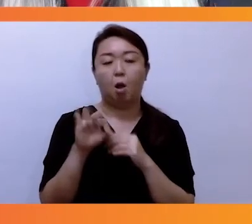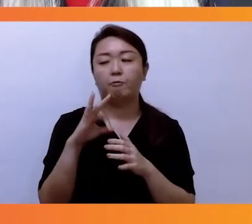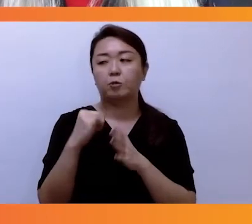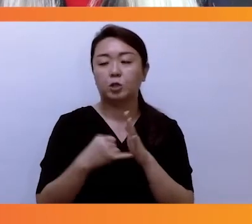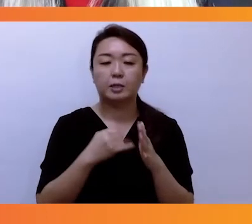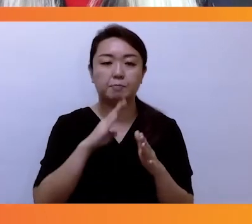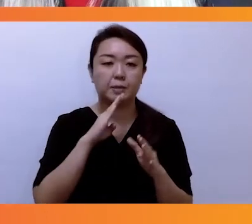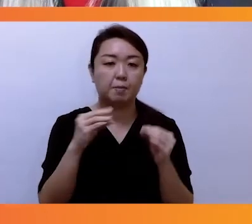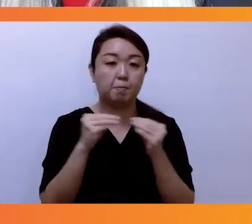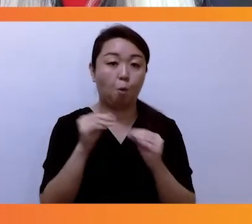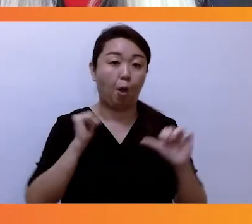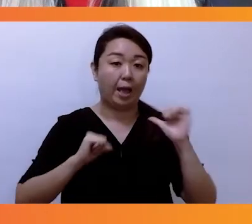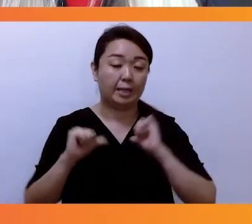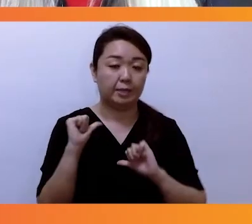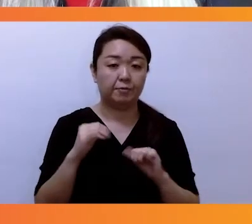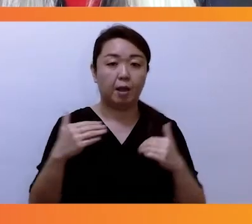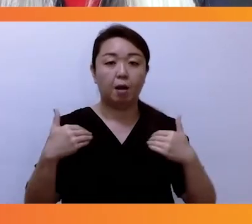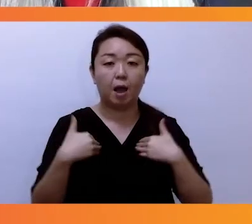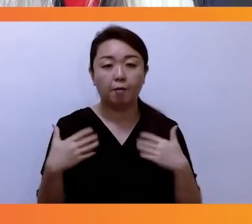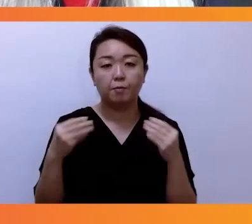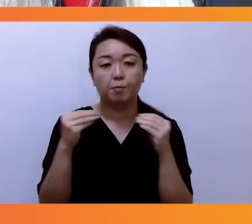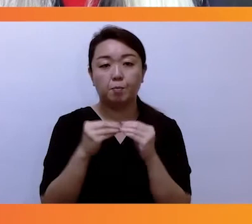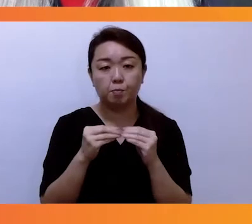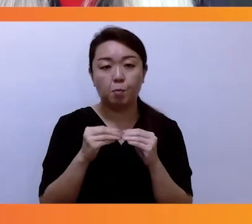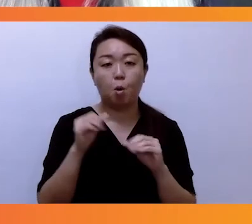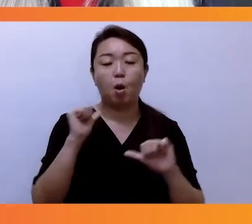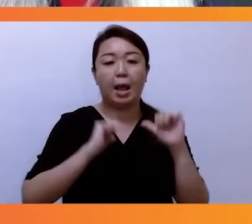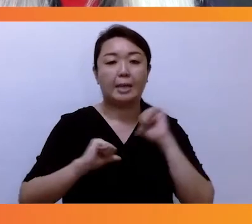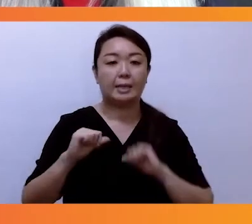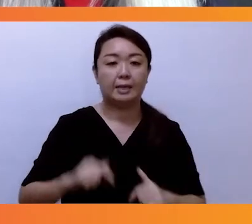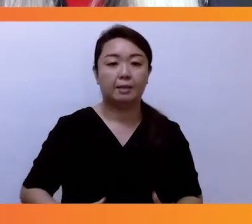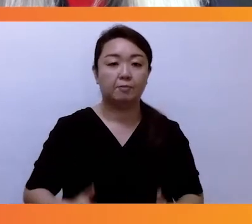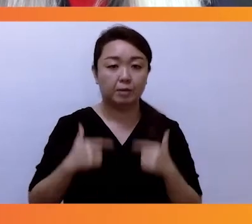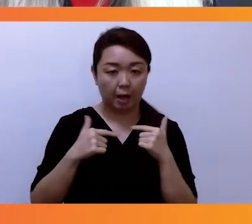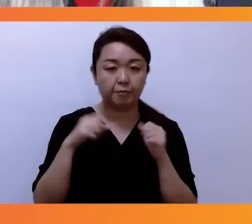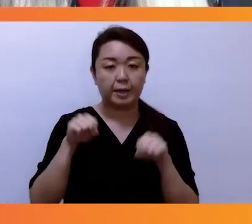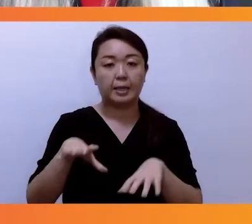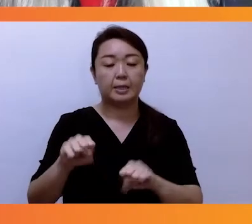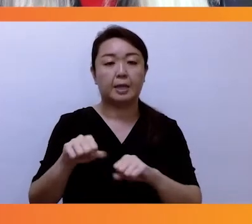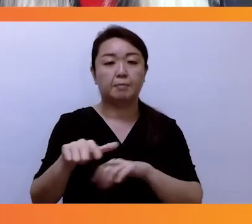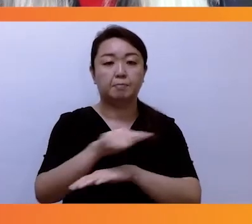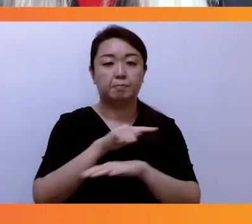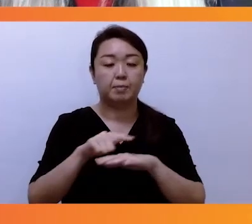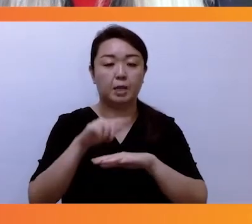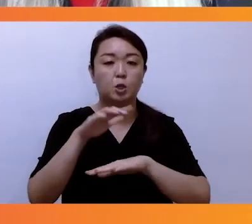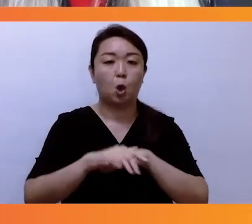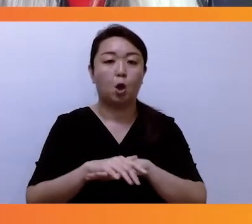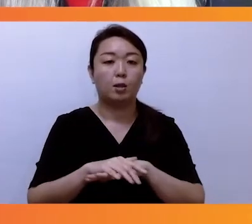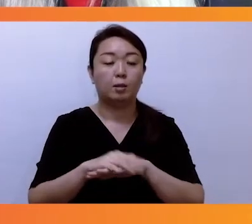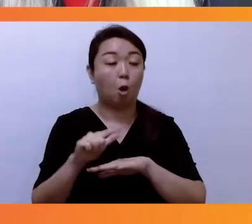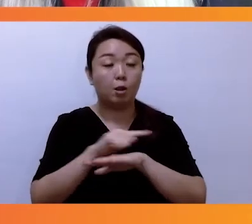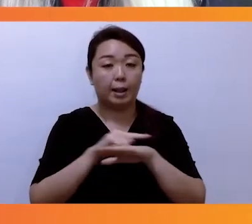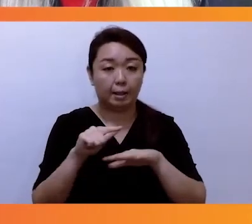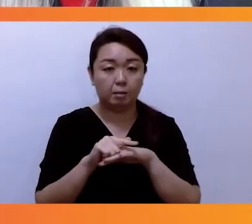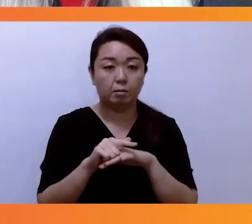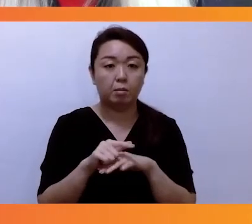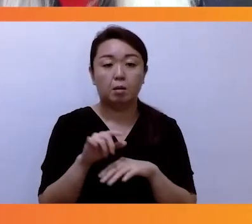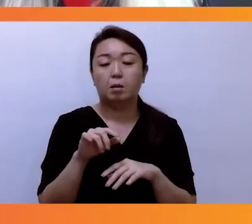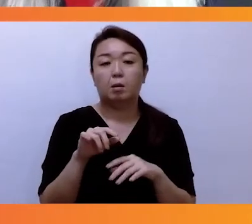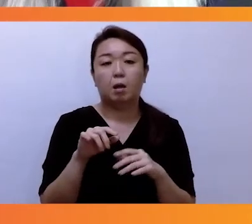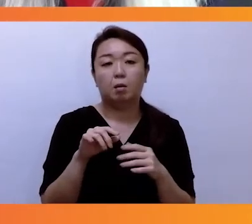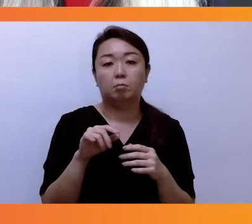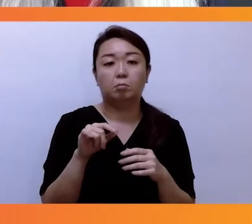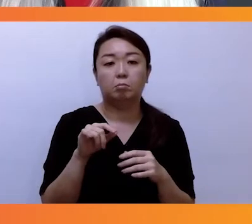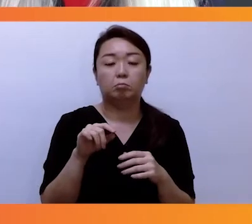development of just being more active and having a more active lifestyle can take place on land as well. And so you